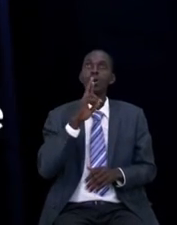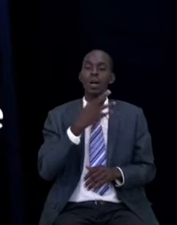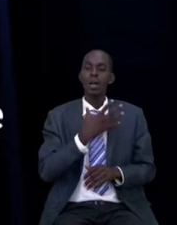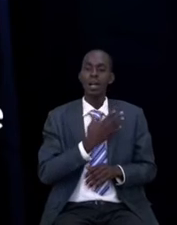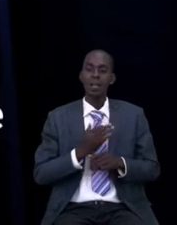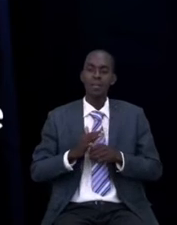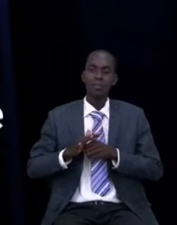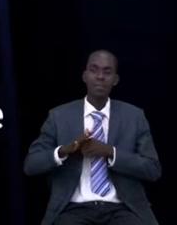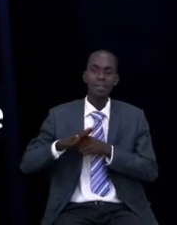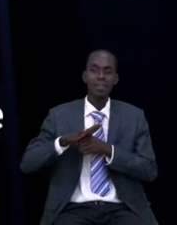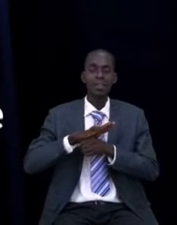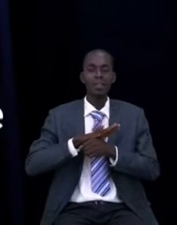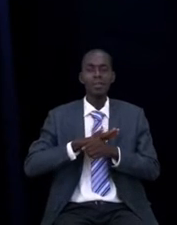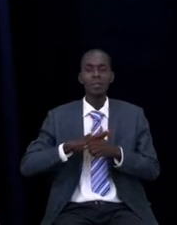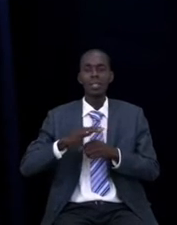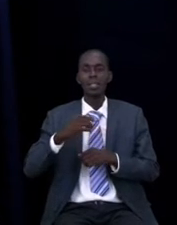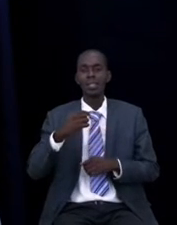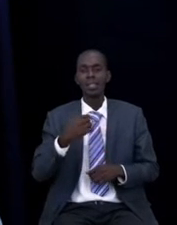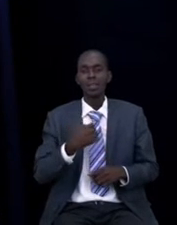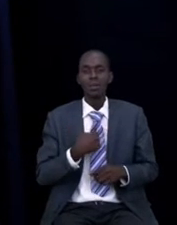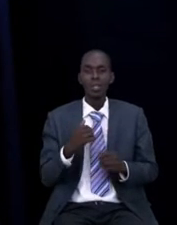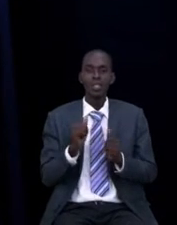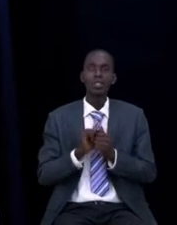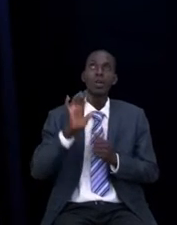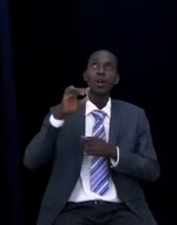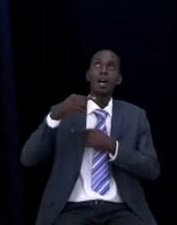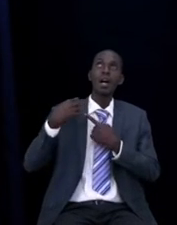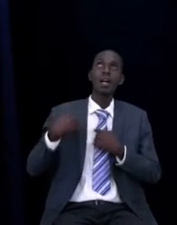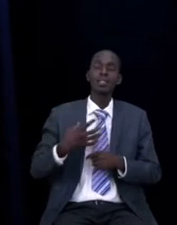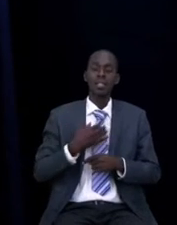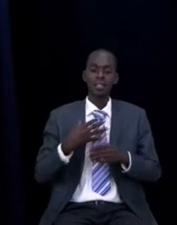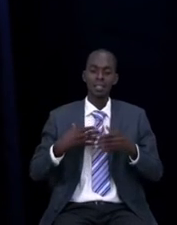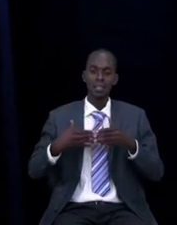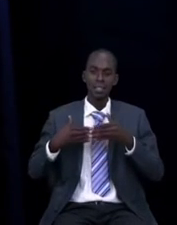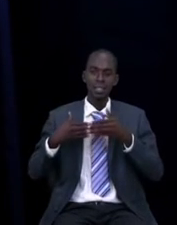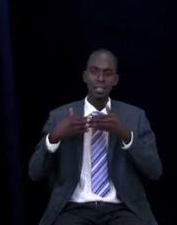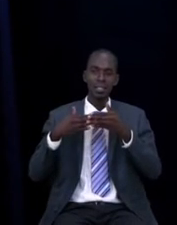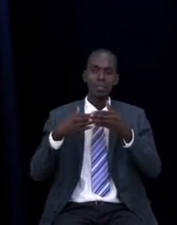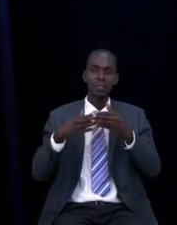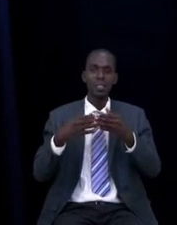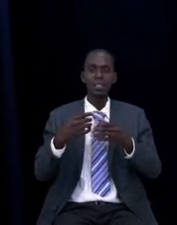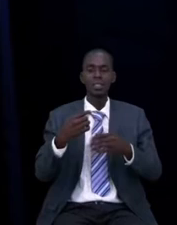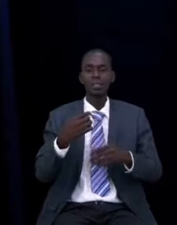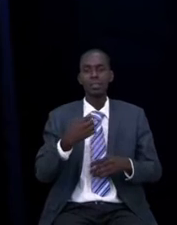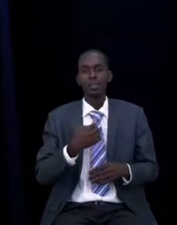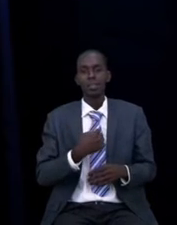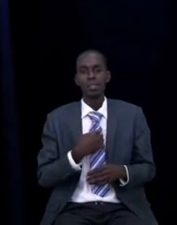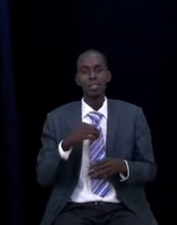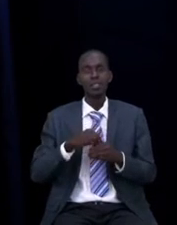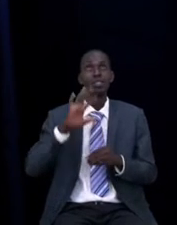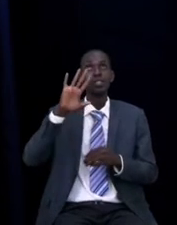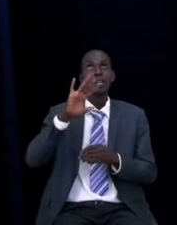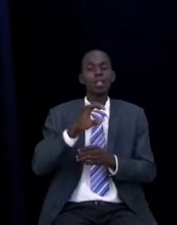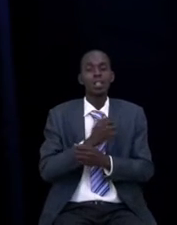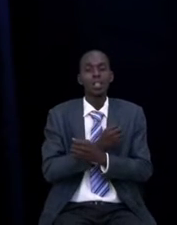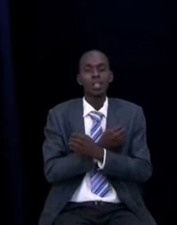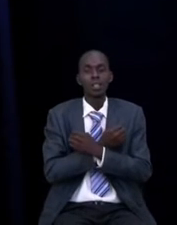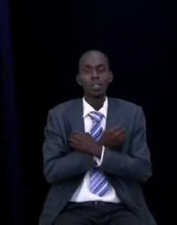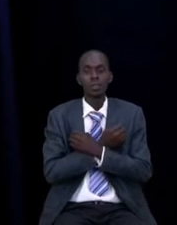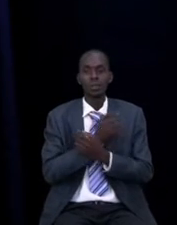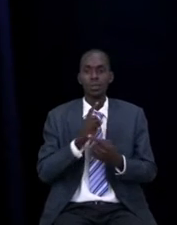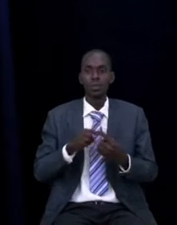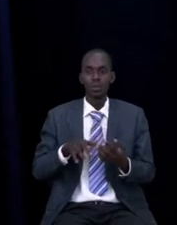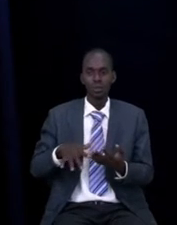you are and fill me with your heart and lead me in your love